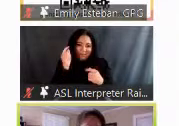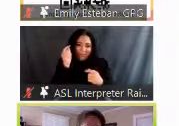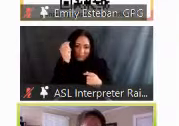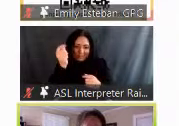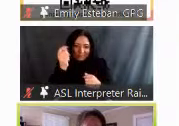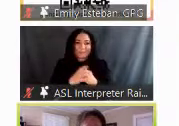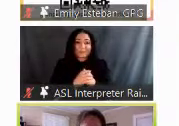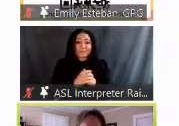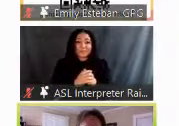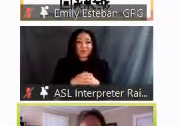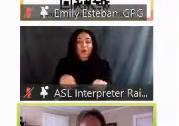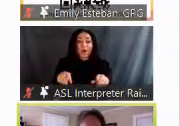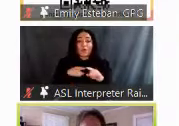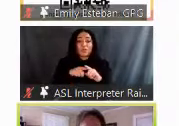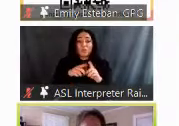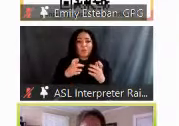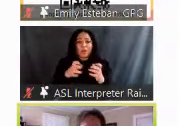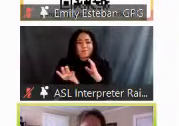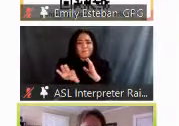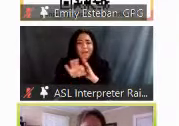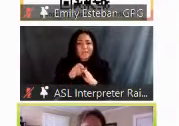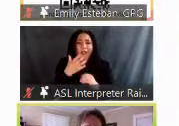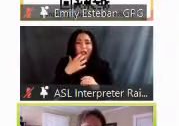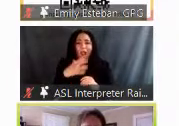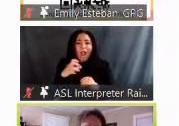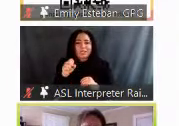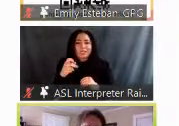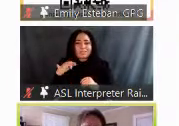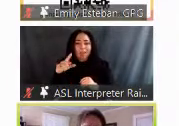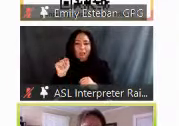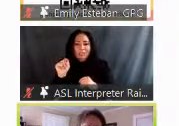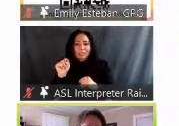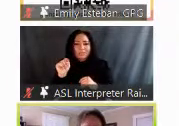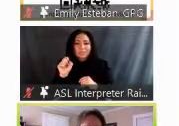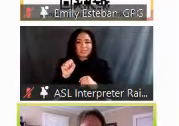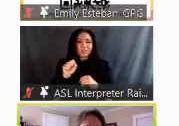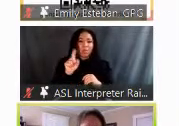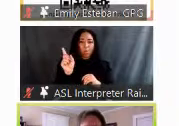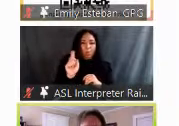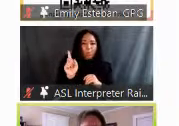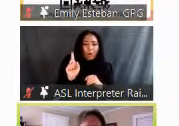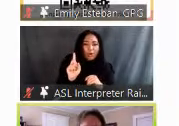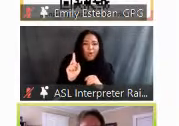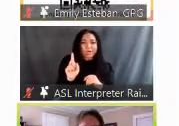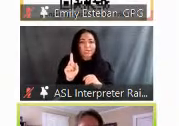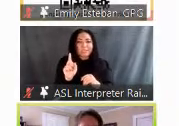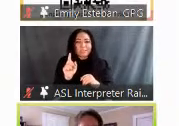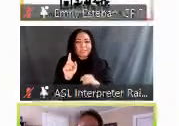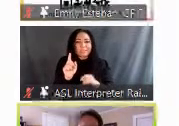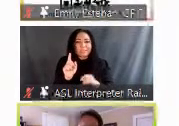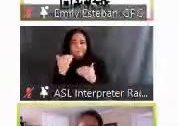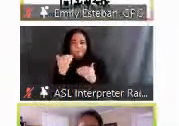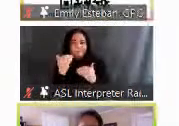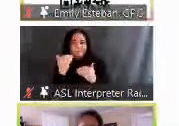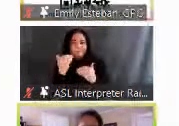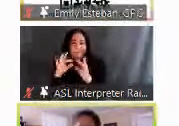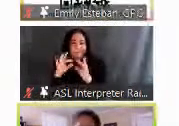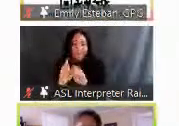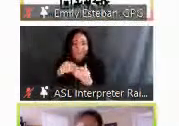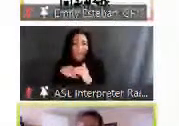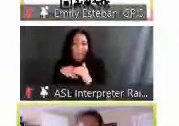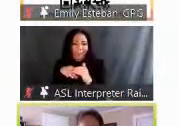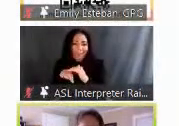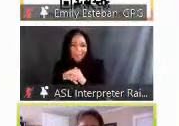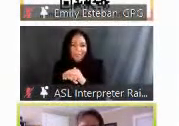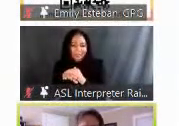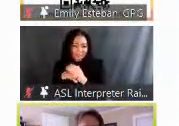limited family access, so-called hotspots. And fourthly, we want to take into account this organizational landscape as the